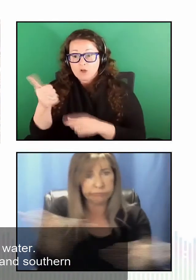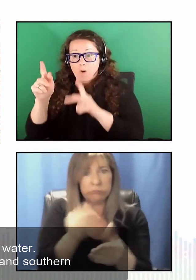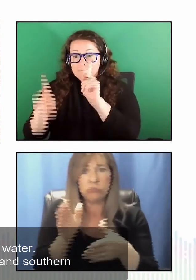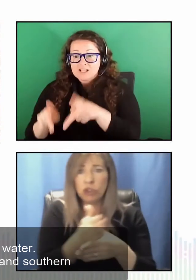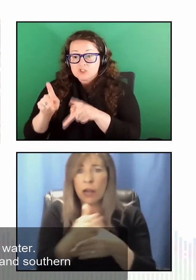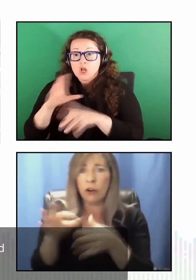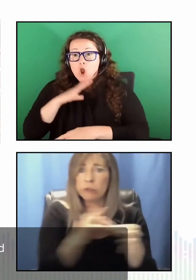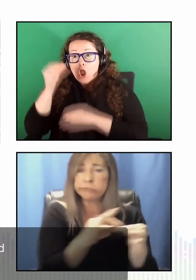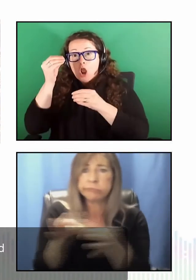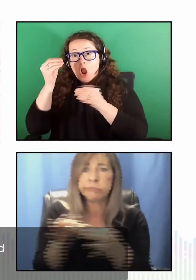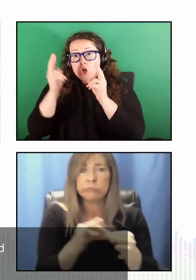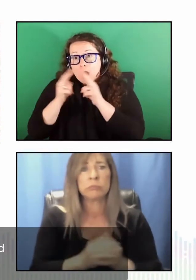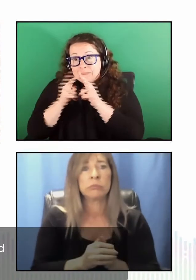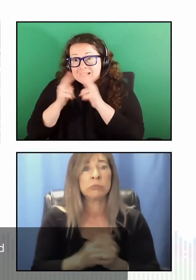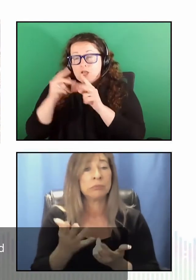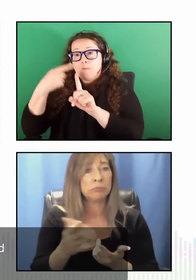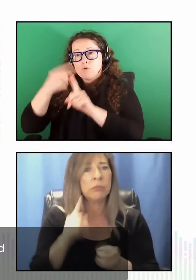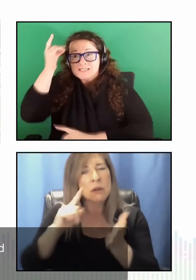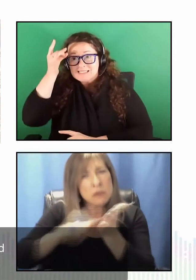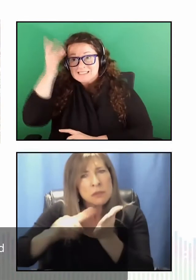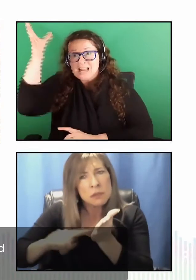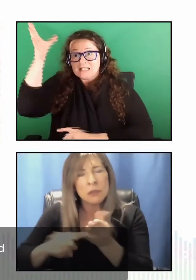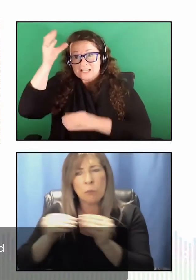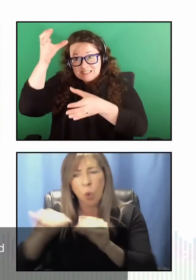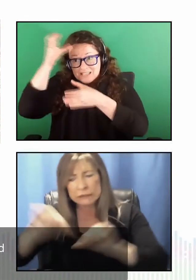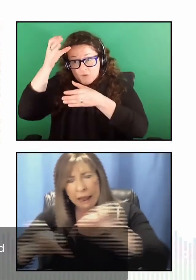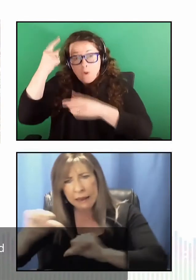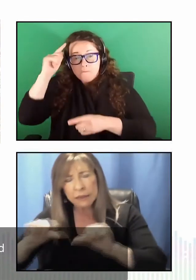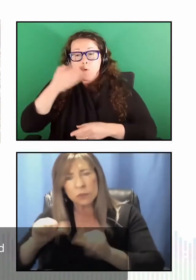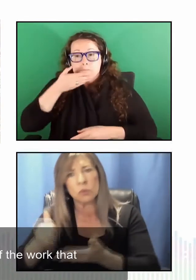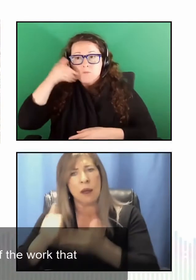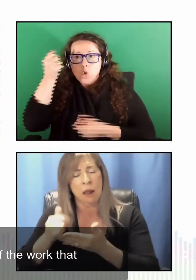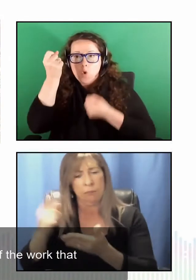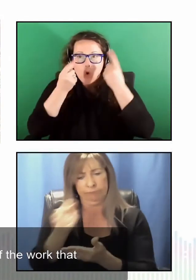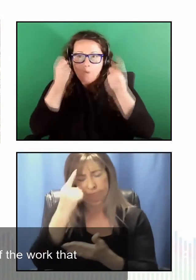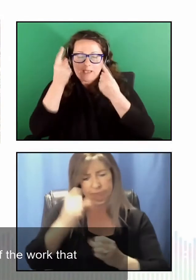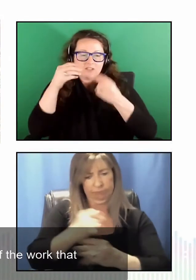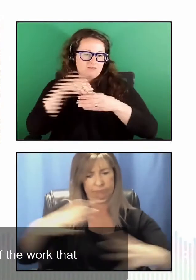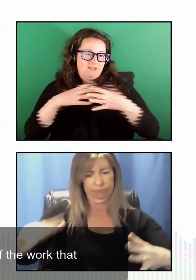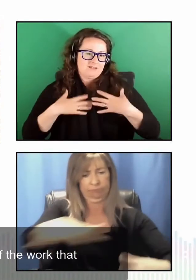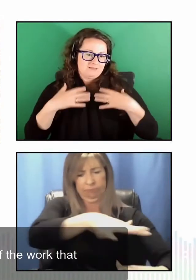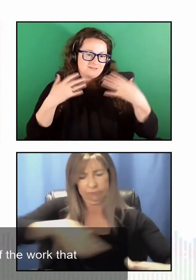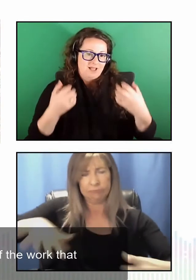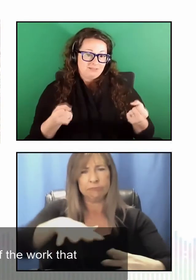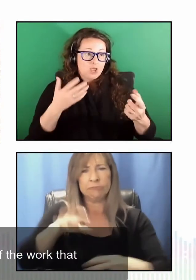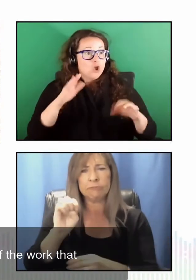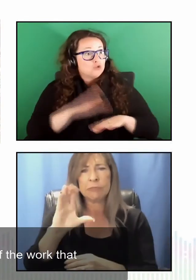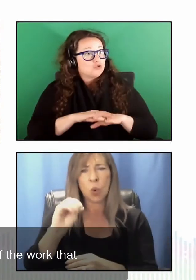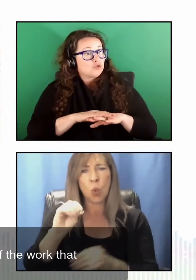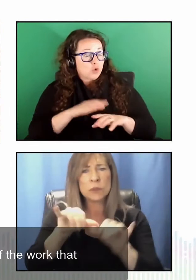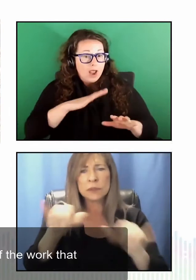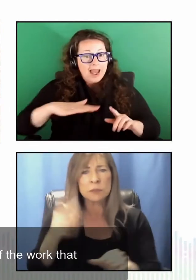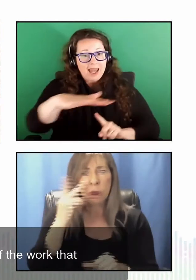Southern scientists for better science and understanding of ecosystem or the ecosystem health. If